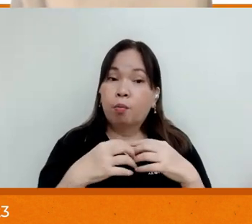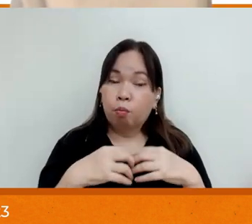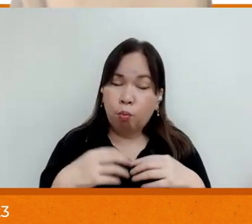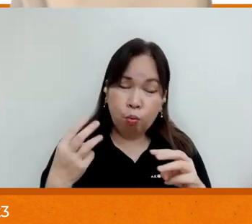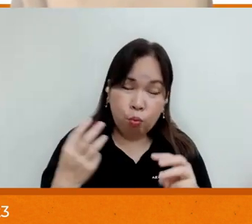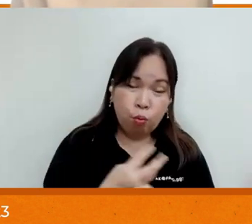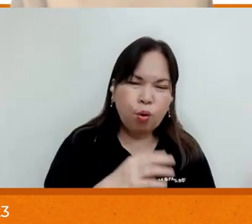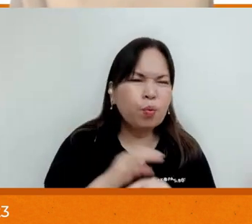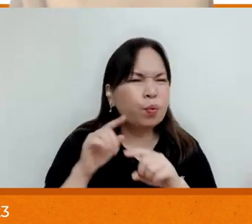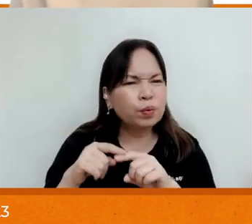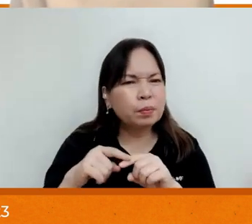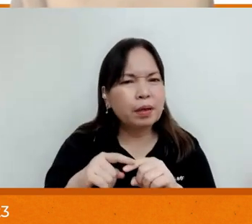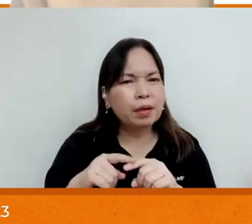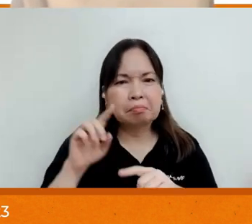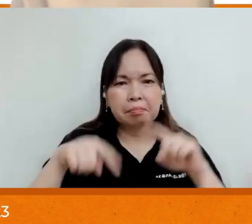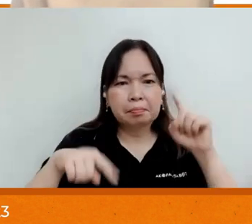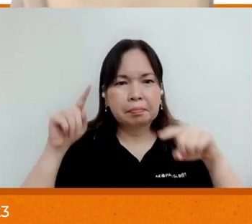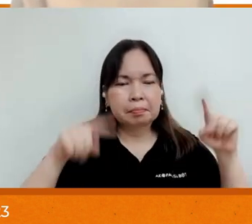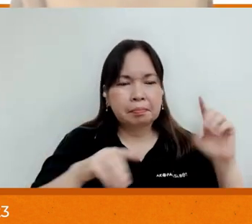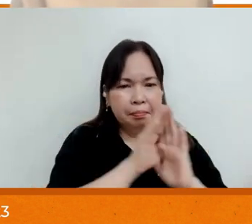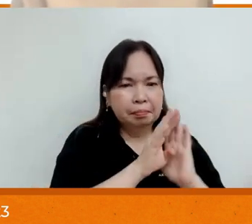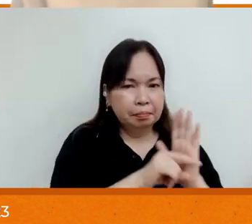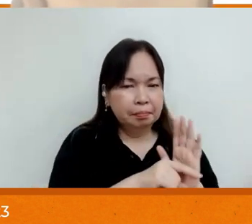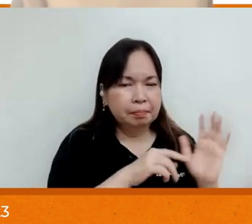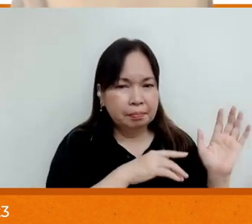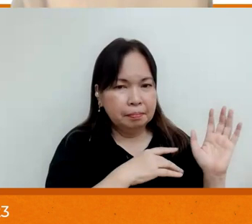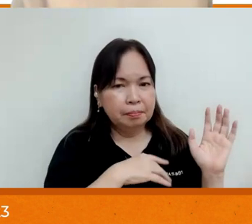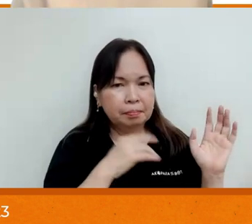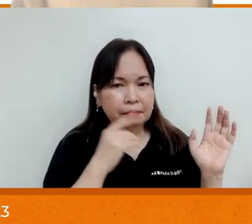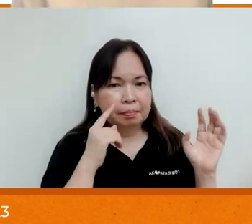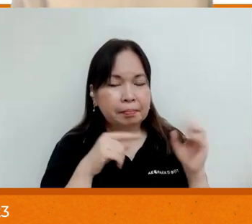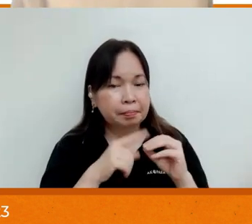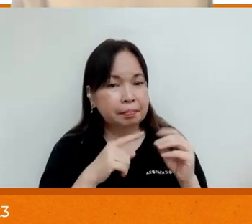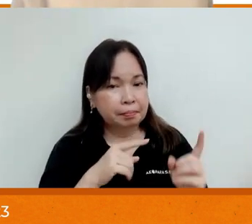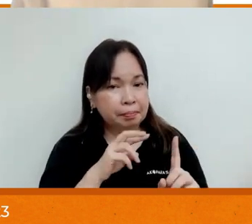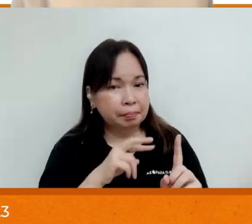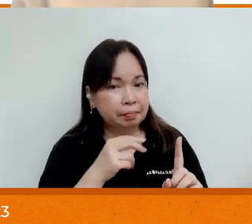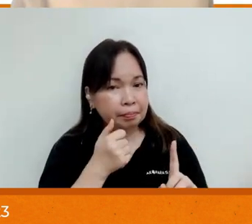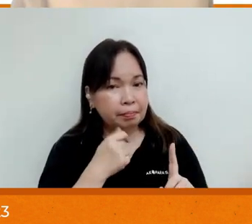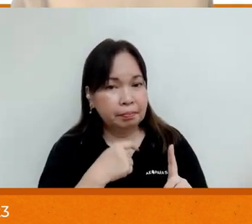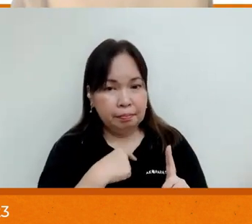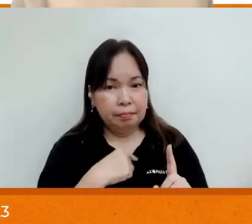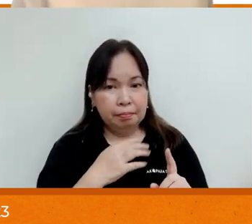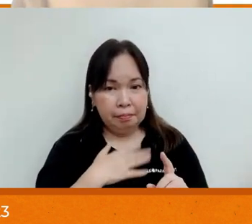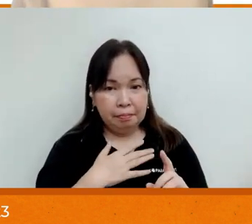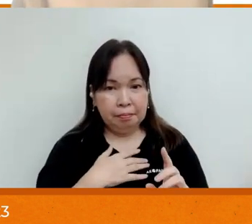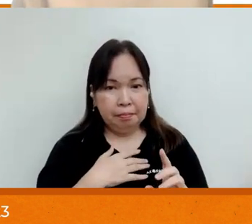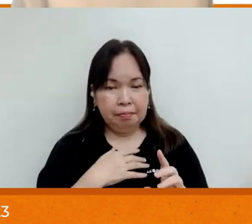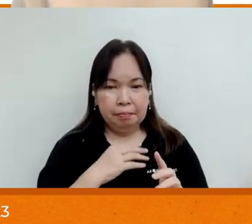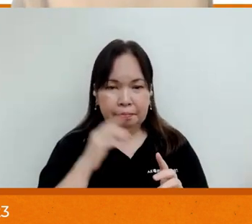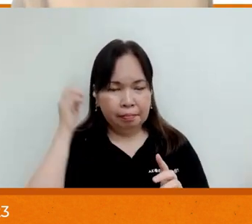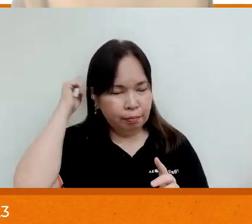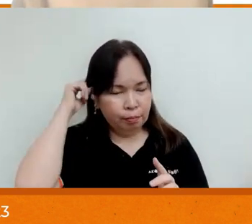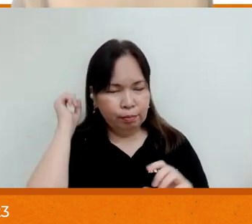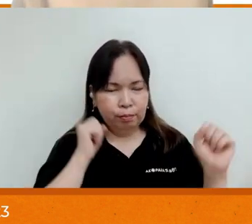yung background natin. Pero ideally, in terms of, so I'm coming from a neuroscience perspective, in terms